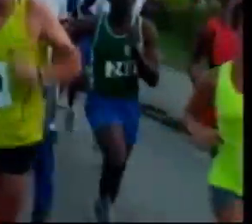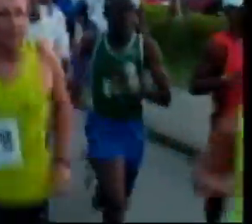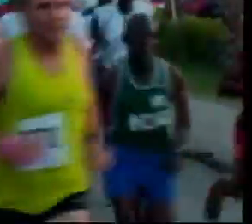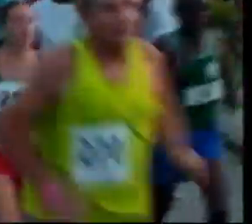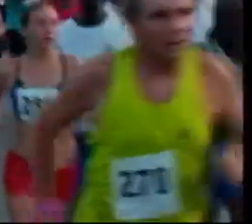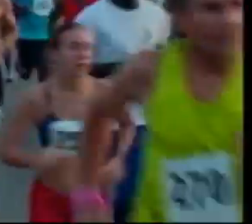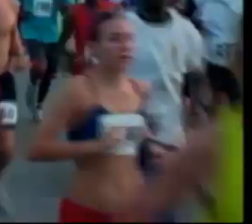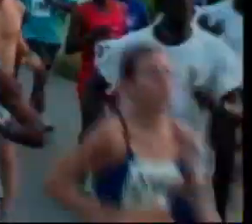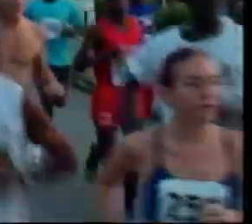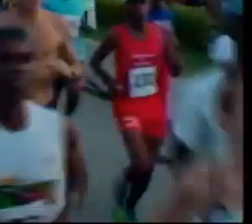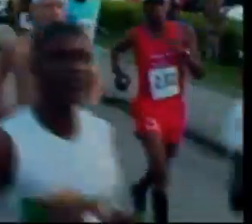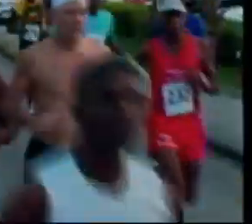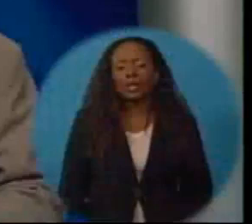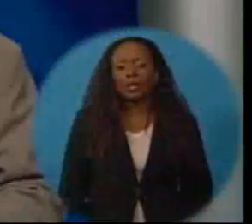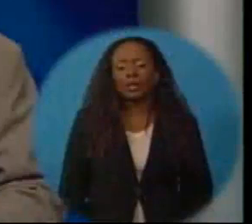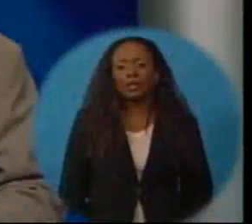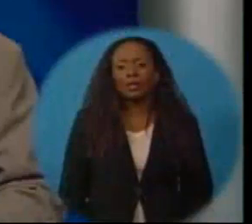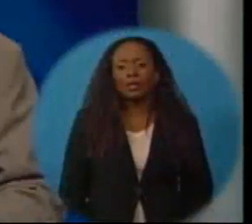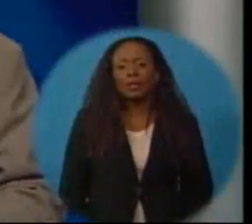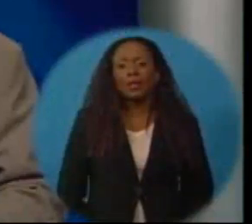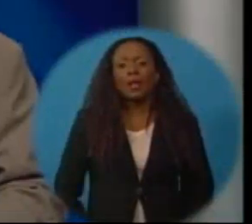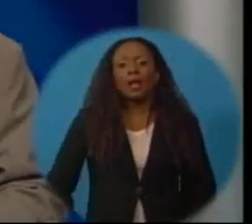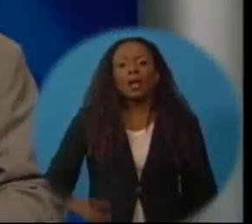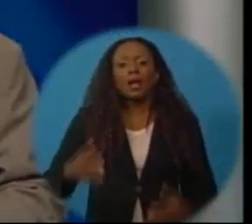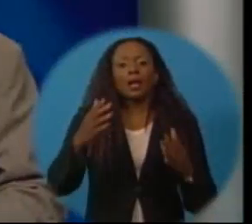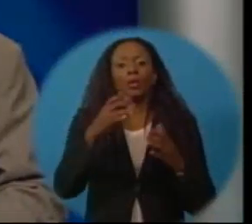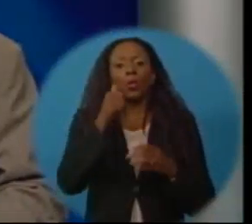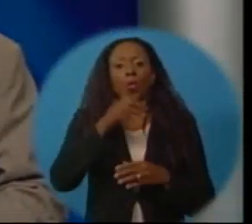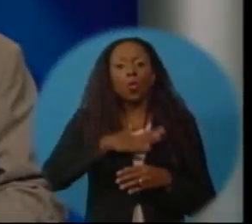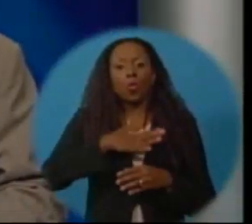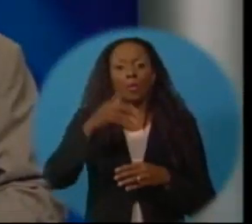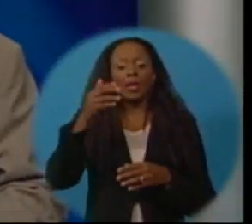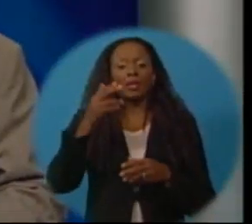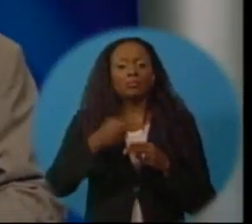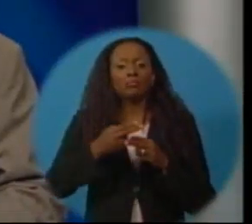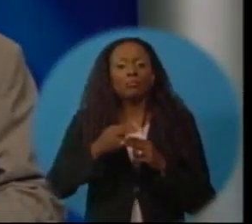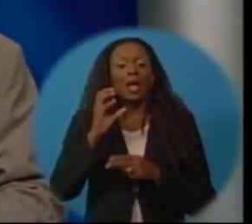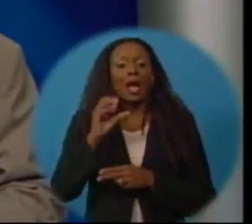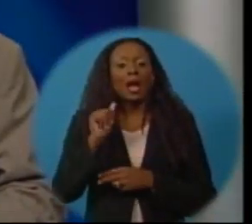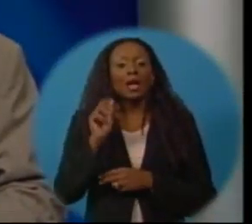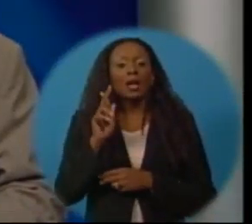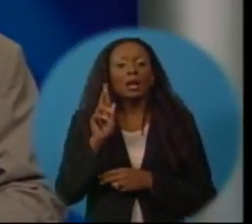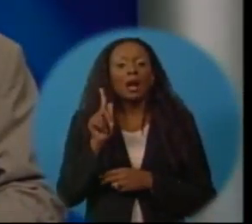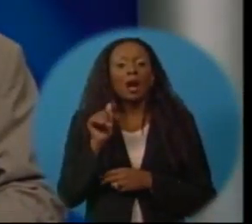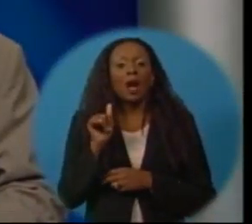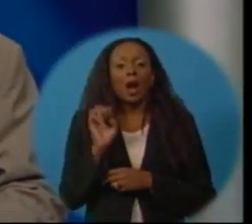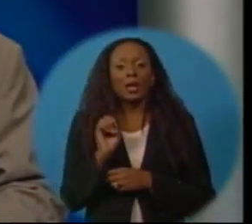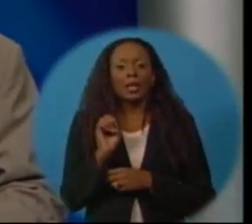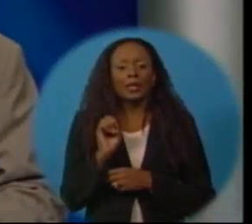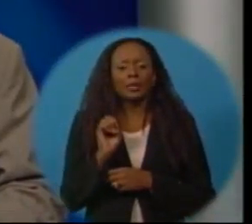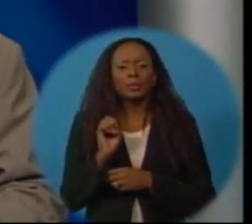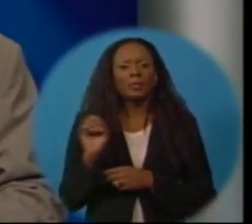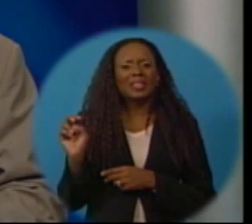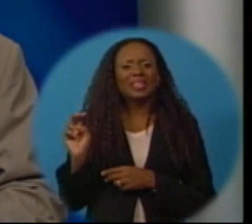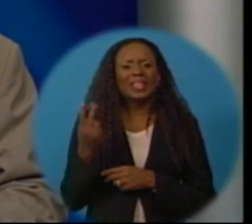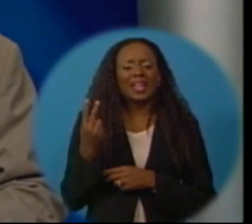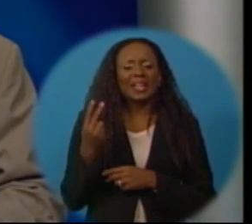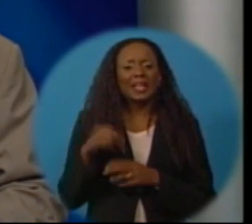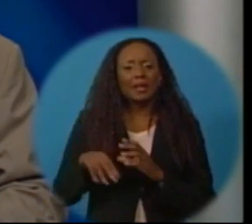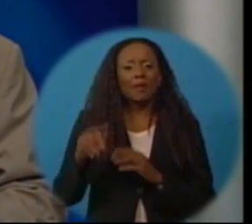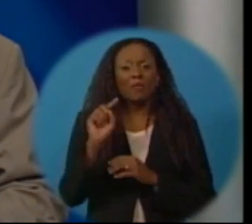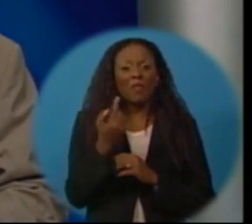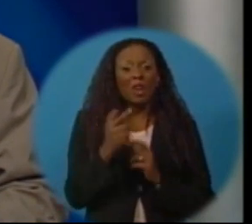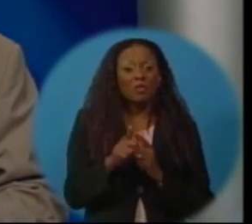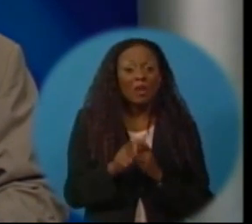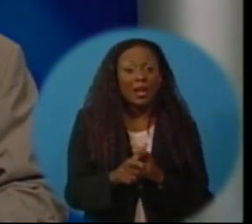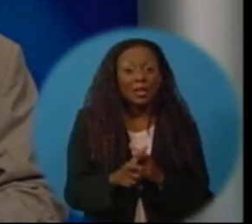seconds, and Rashad Blackman third in 17 minutes 4 seconds. Meanwhile, in the women's section, Carlie Pipe, who placed second in the first